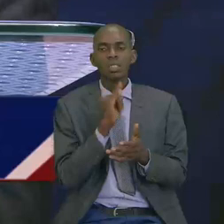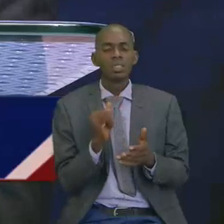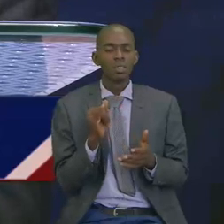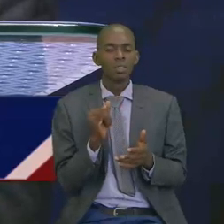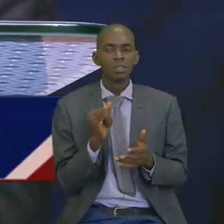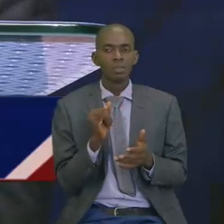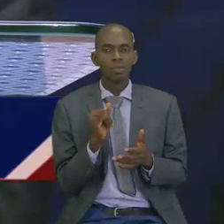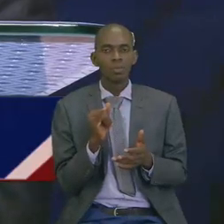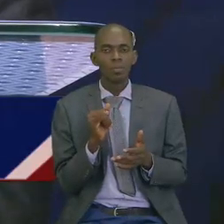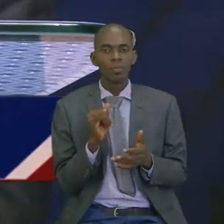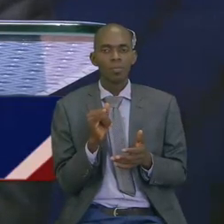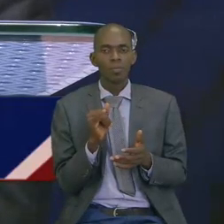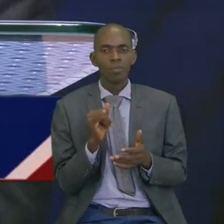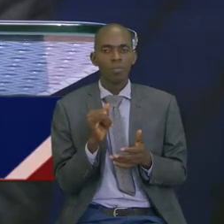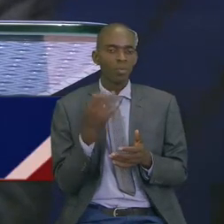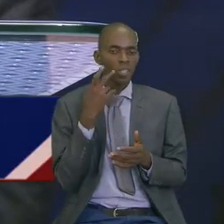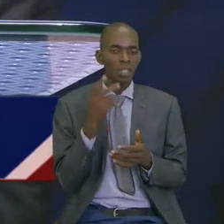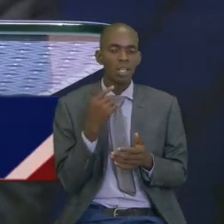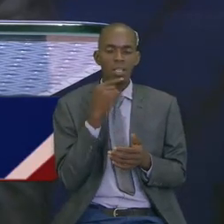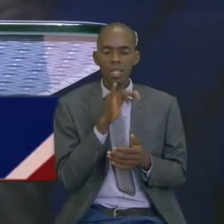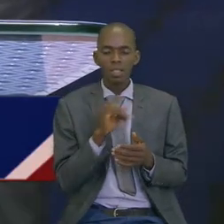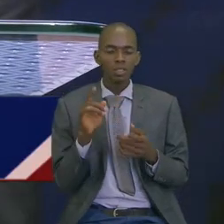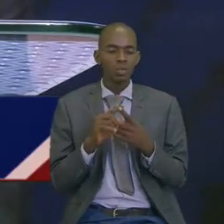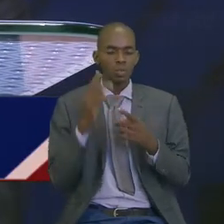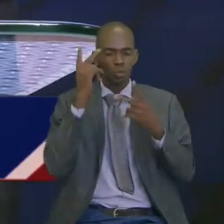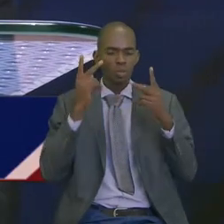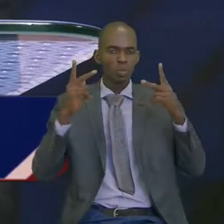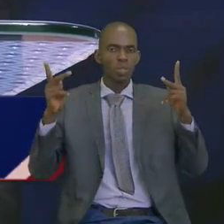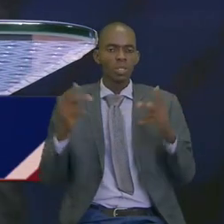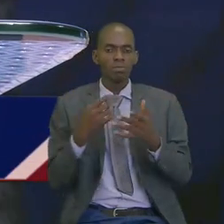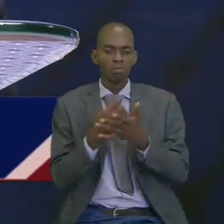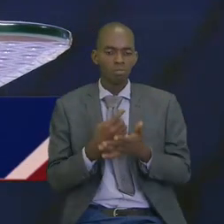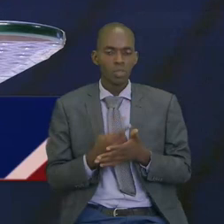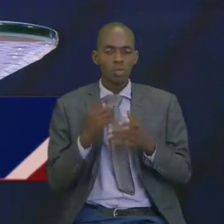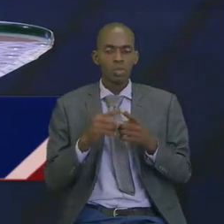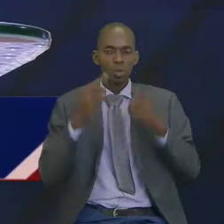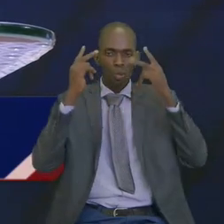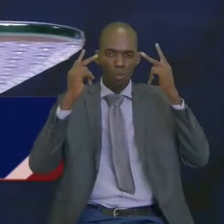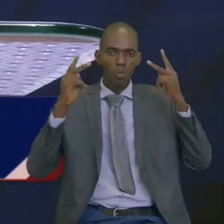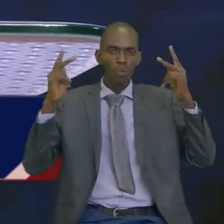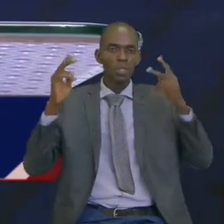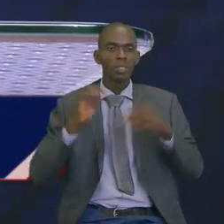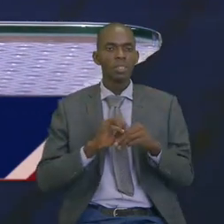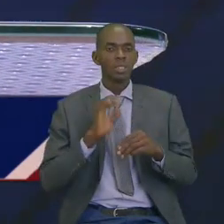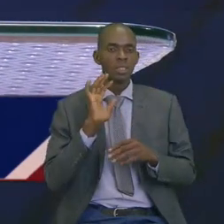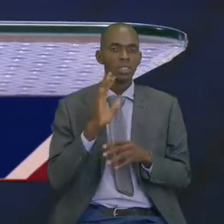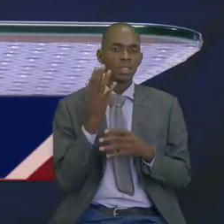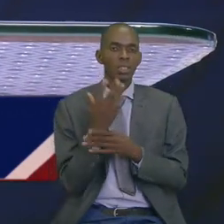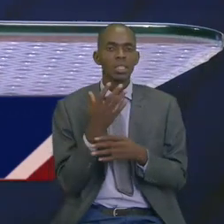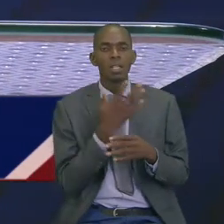to prosper, deception to prosper, hypocrisy to prosper in the sun. And he